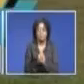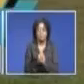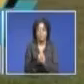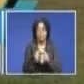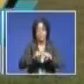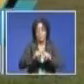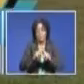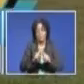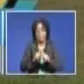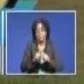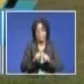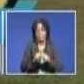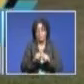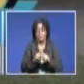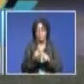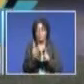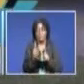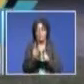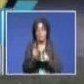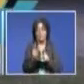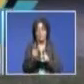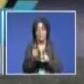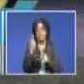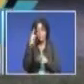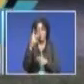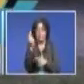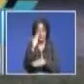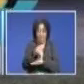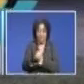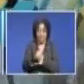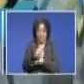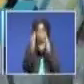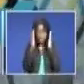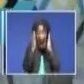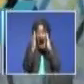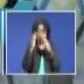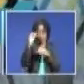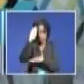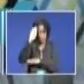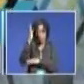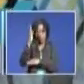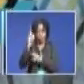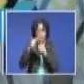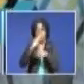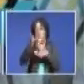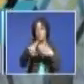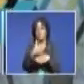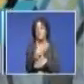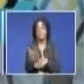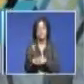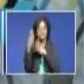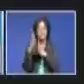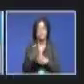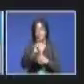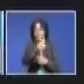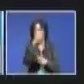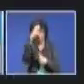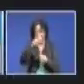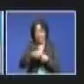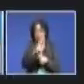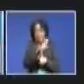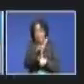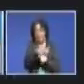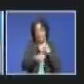But for the night, the focus was a salute to all things Bahamian, another reminder 45 years later of what